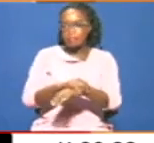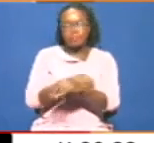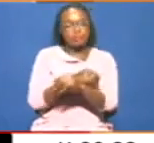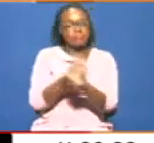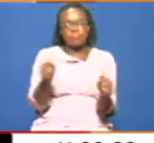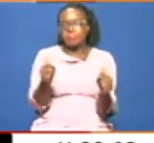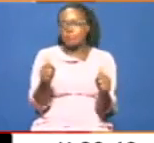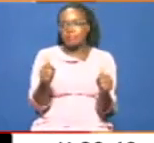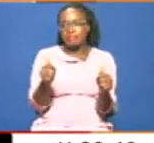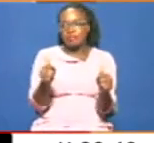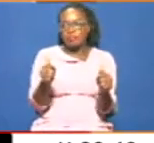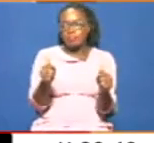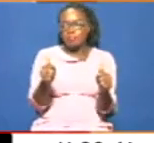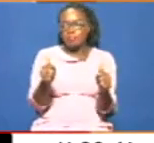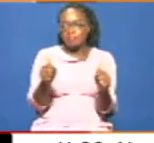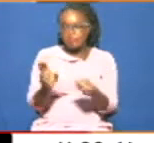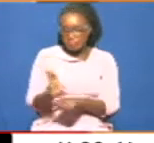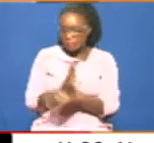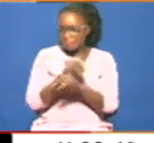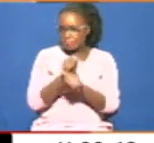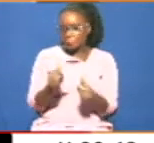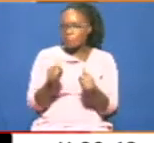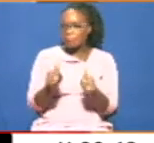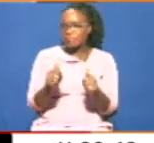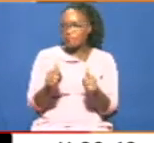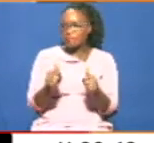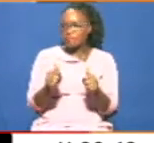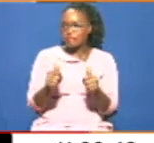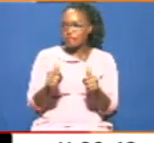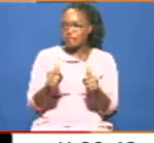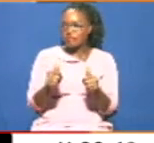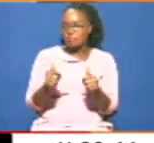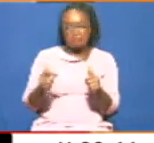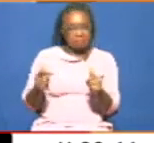and run with it. They you know, we are not a lazy population.